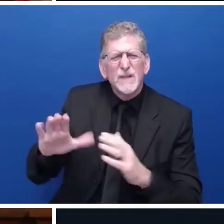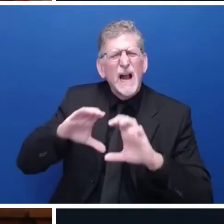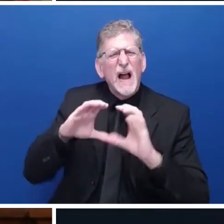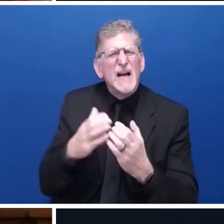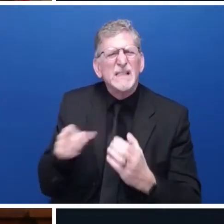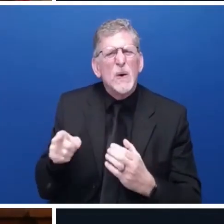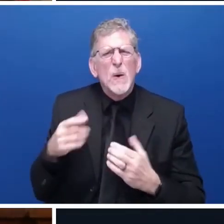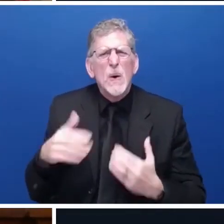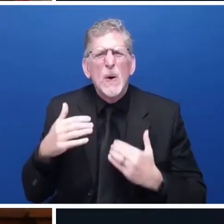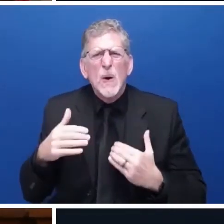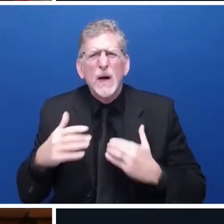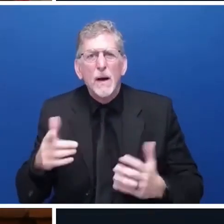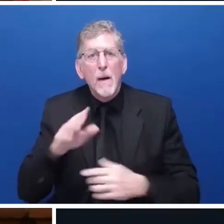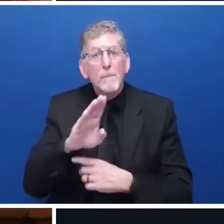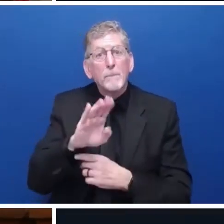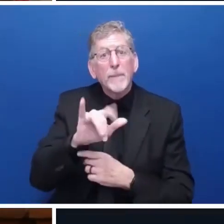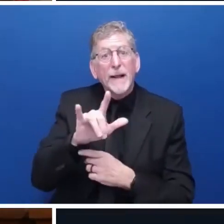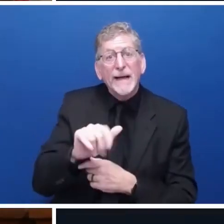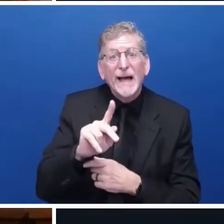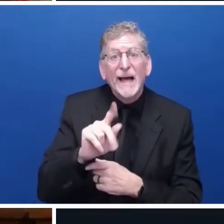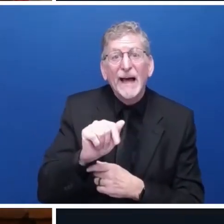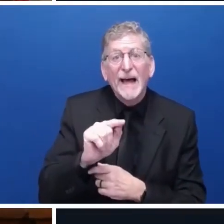164 others to safety.